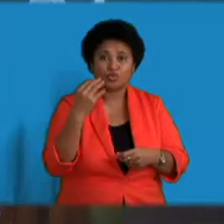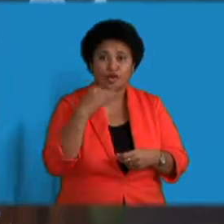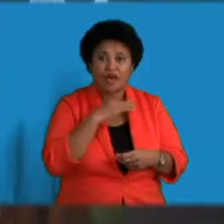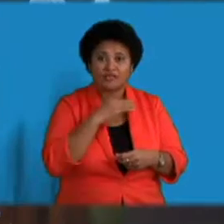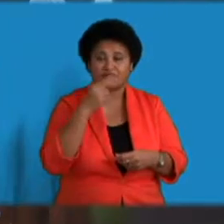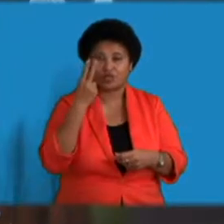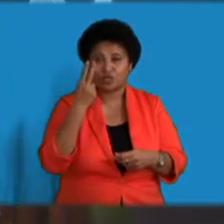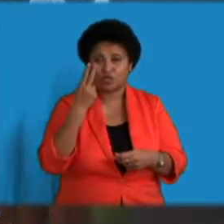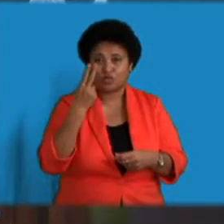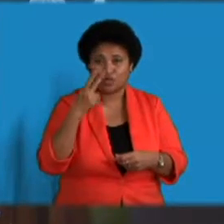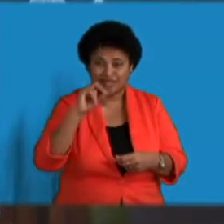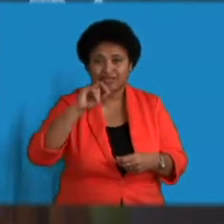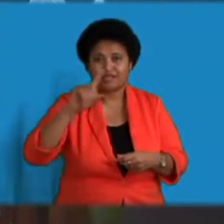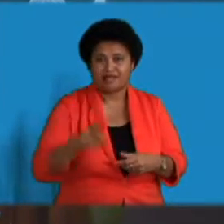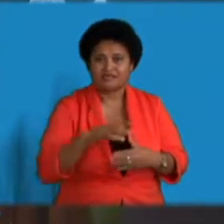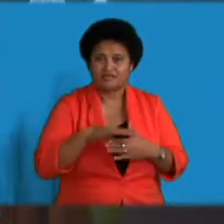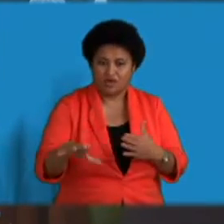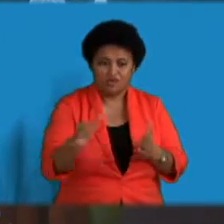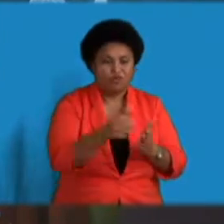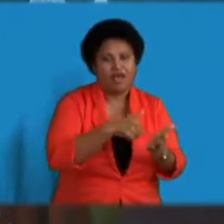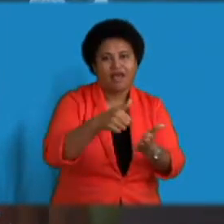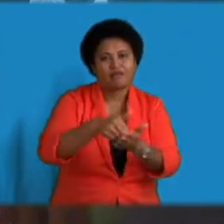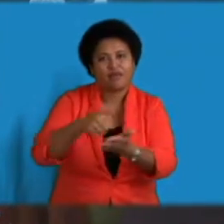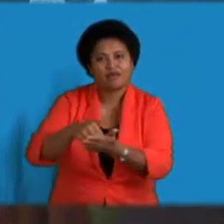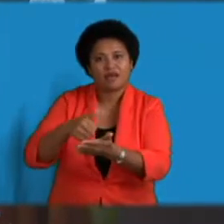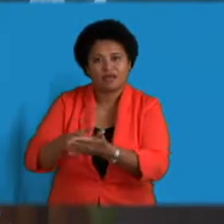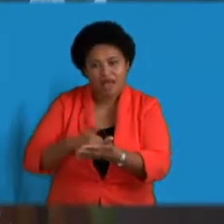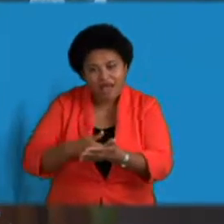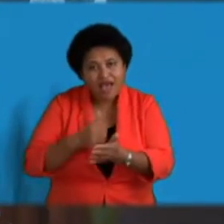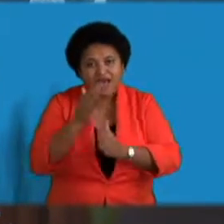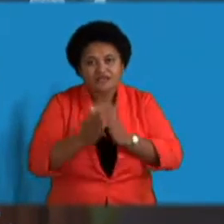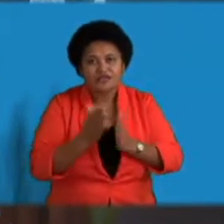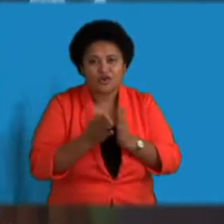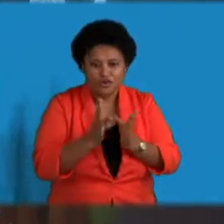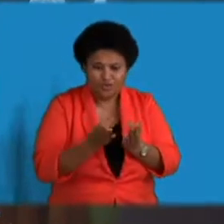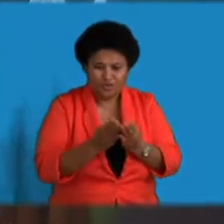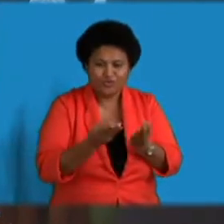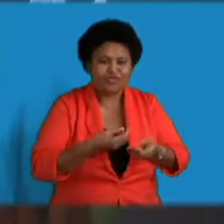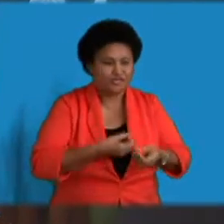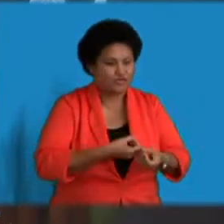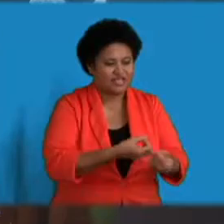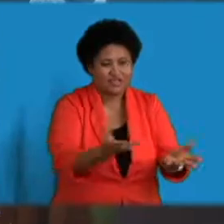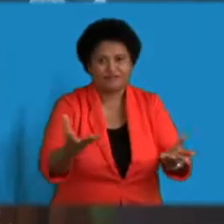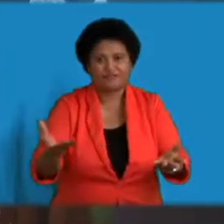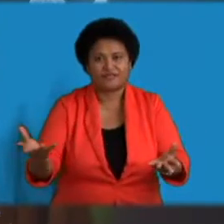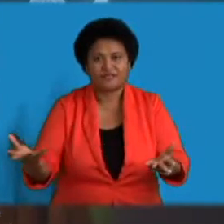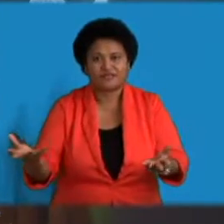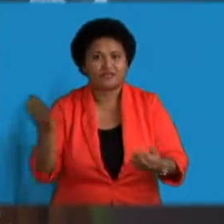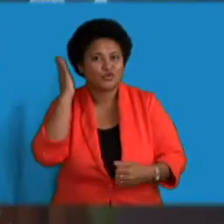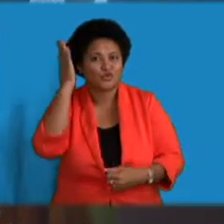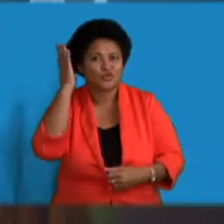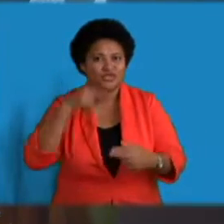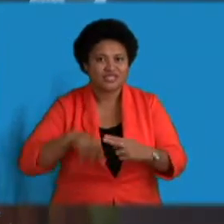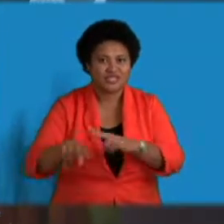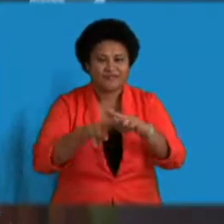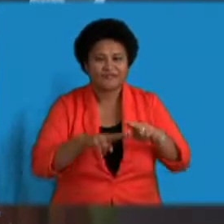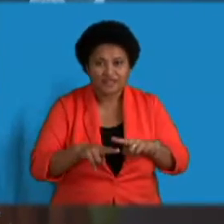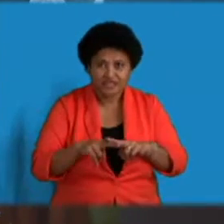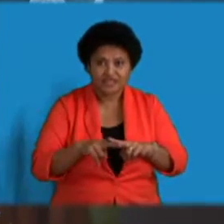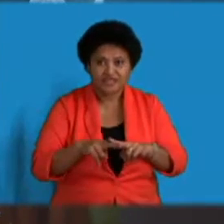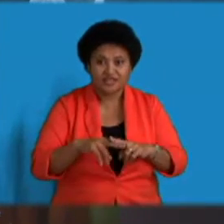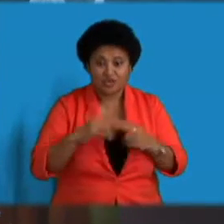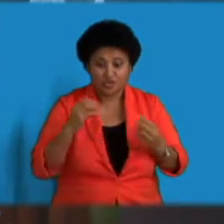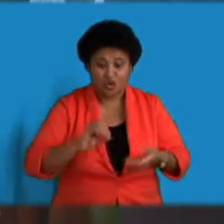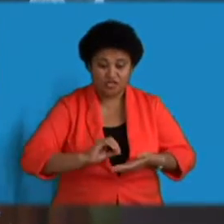acquire storybooks to provide schools throughout Fiji, Madam Speaker. So you would note, Madam Speaker, that there is a major